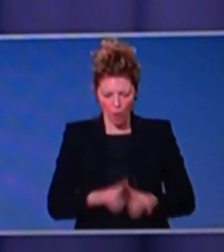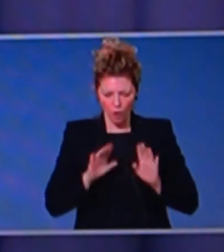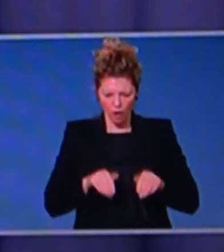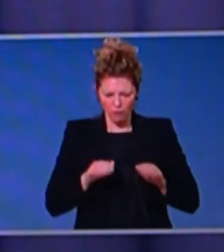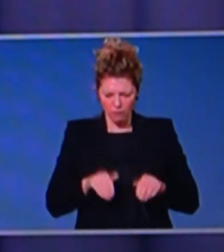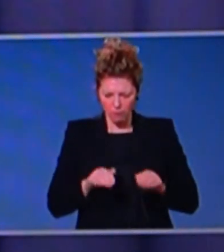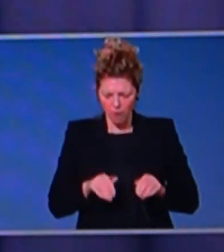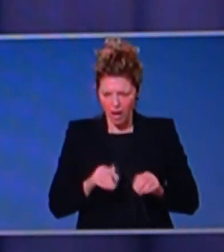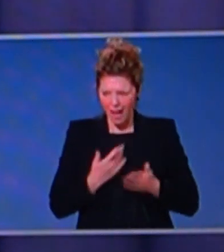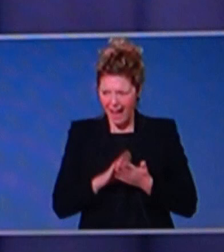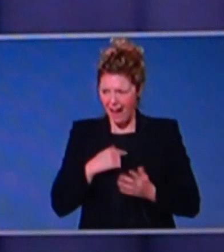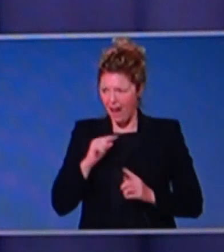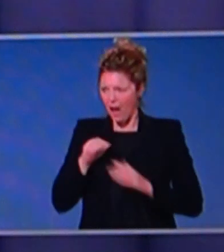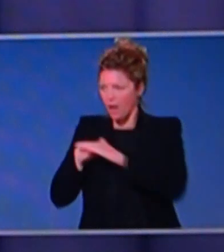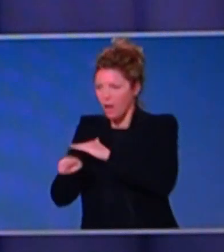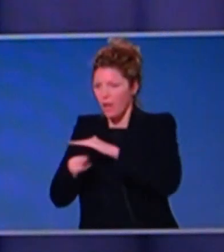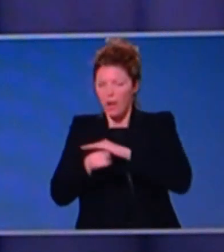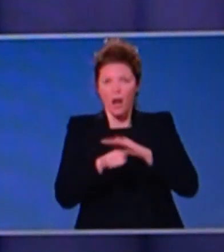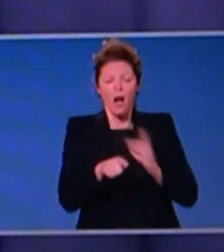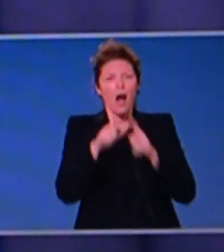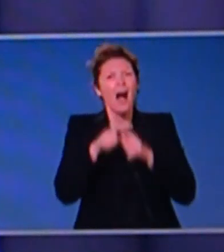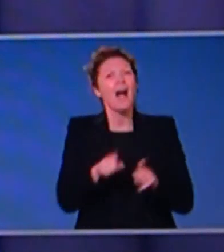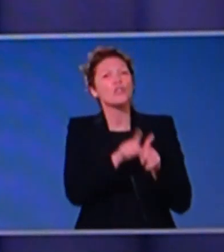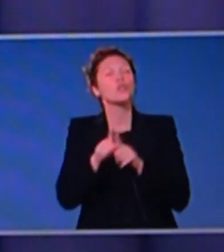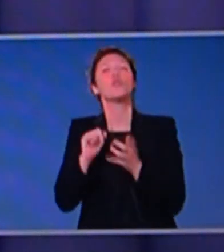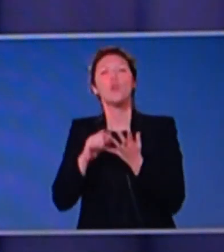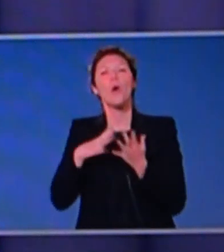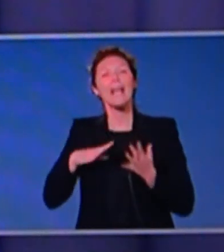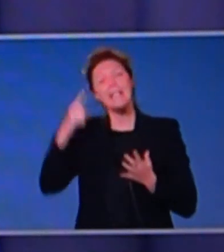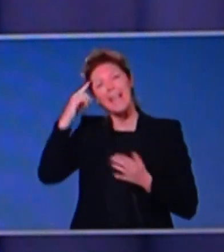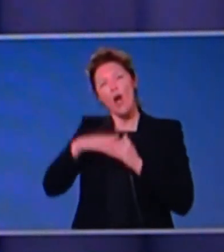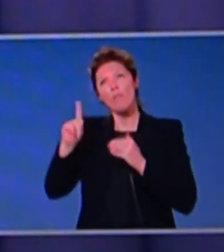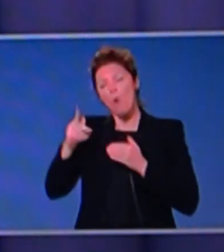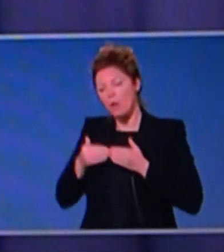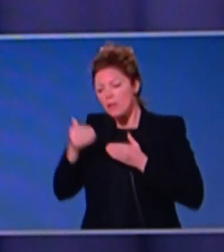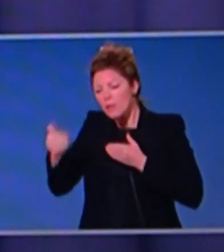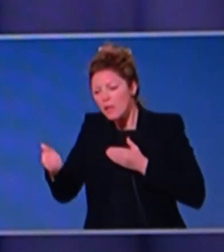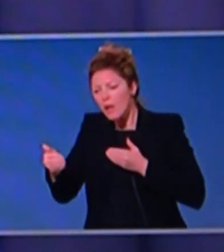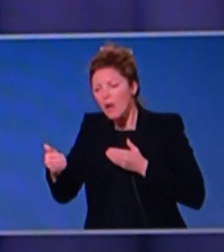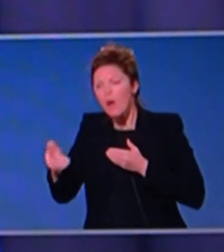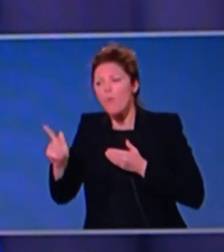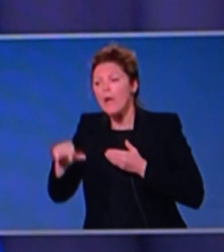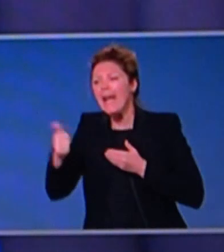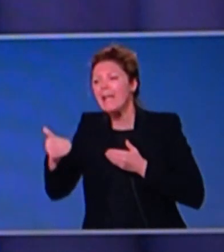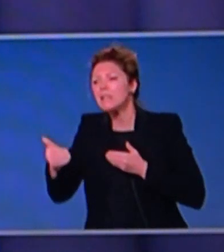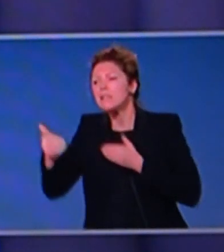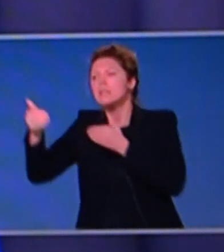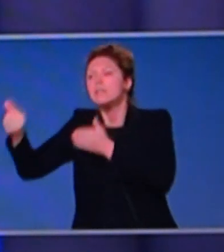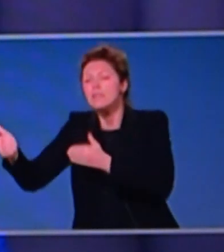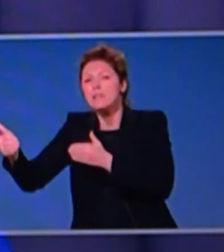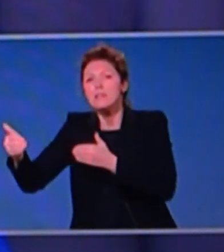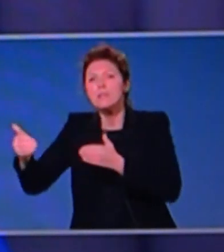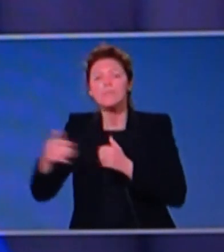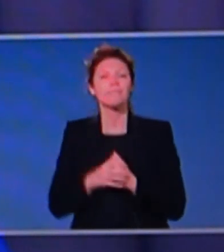perspective, ensure that we're there to meet the needs of Australians. We will look at what are the particular issues, should there be surges